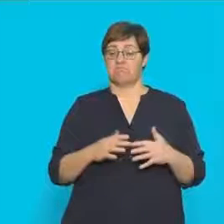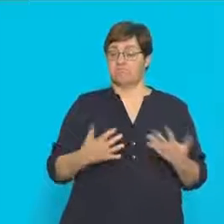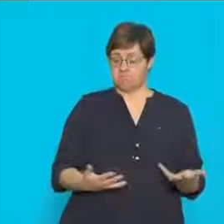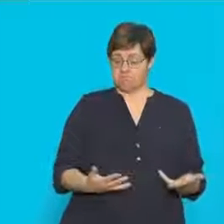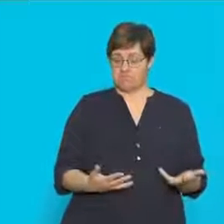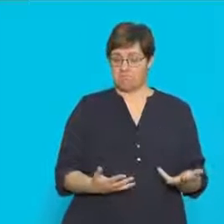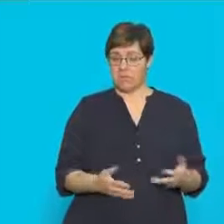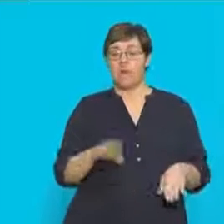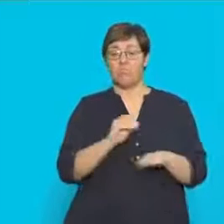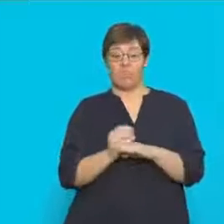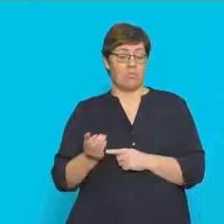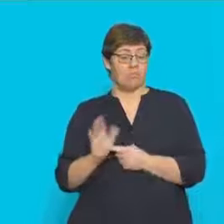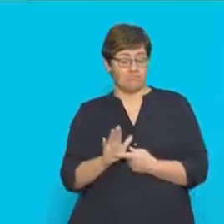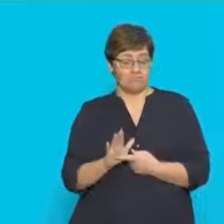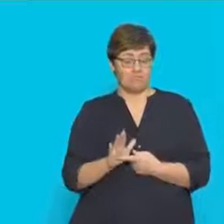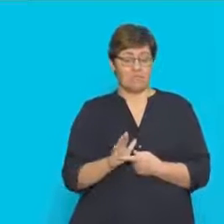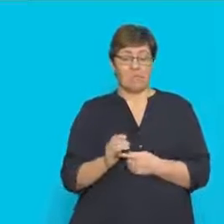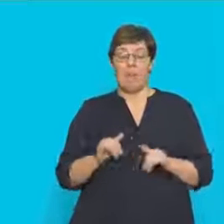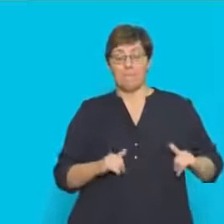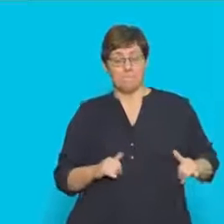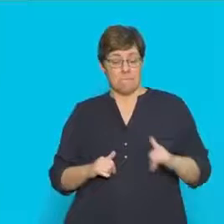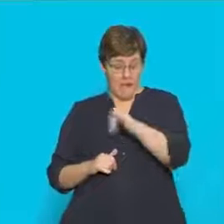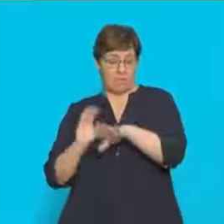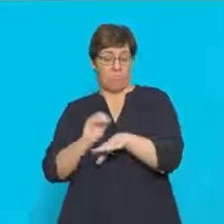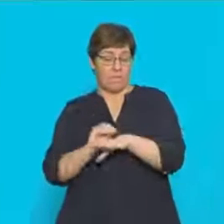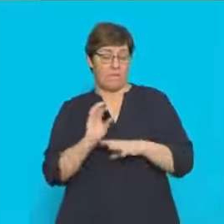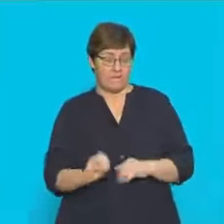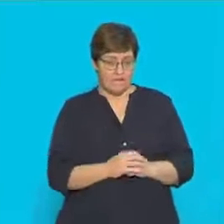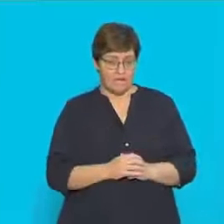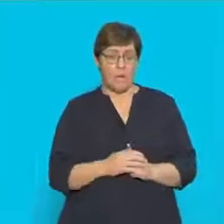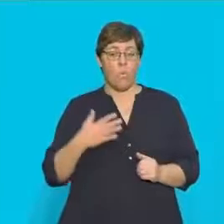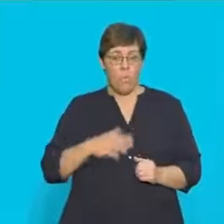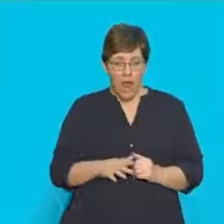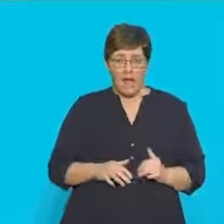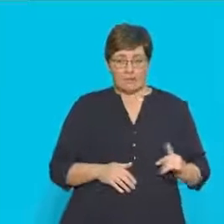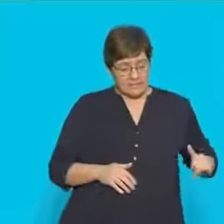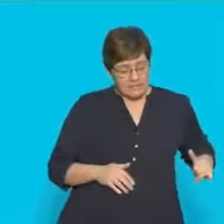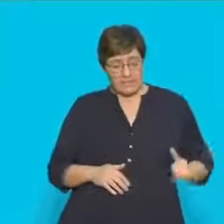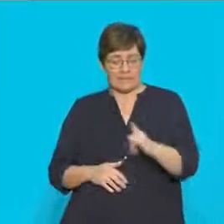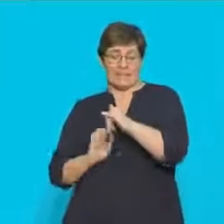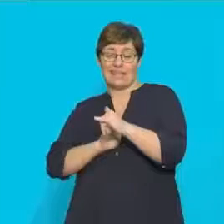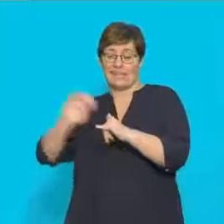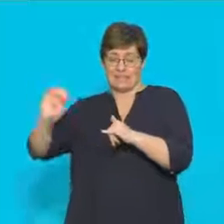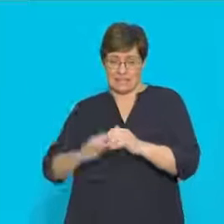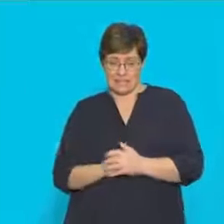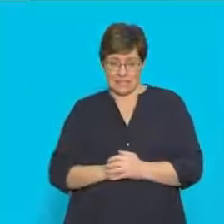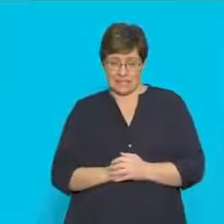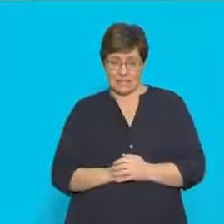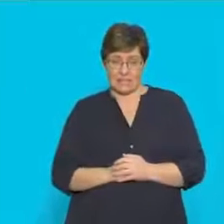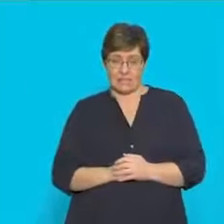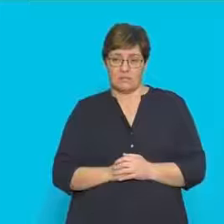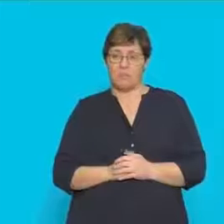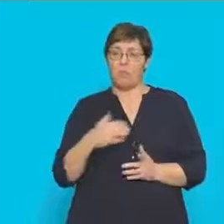So, here's a problem faced by our pilot. He wants to fly due east. In other words, he wants to fly